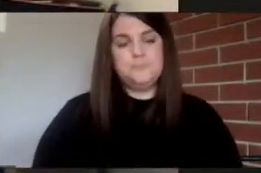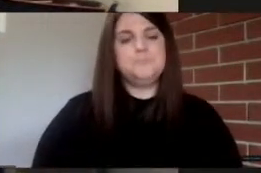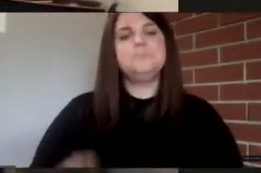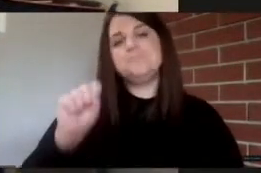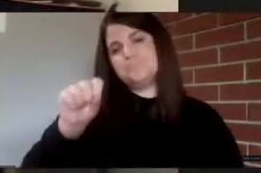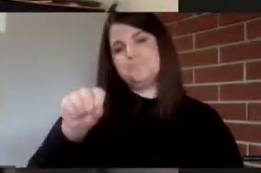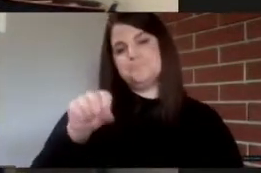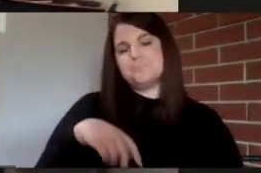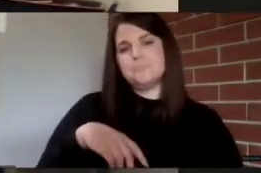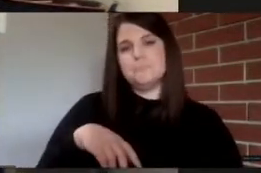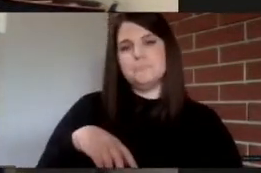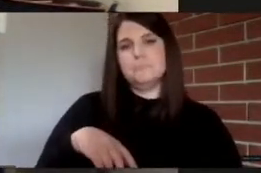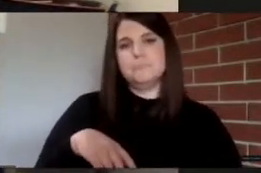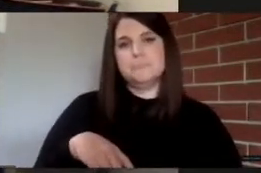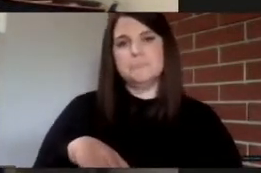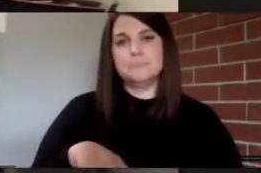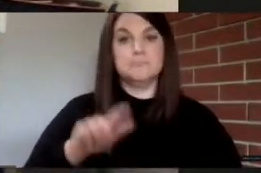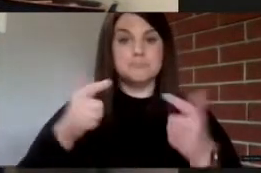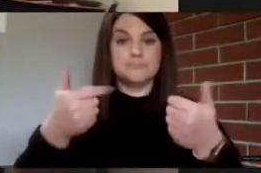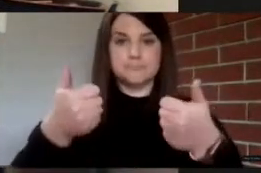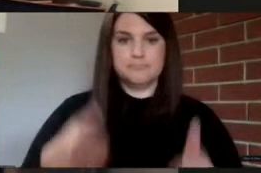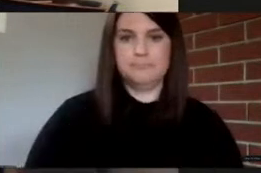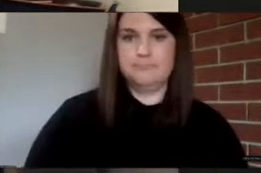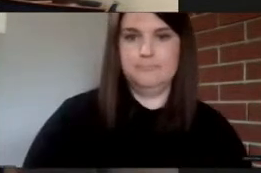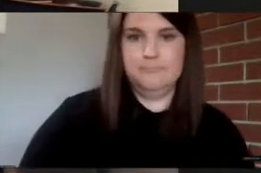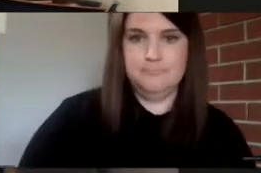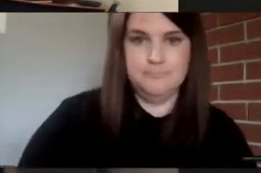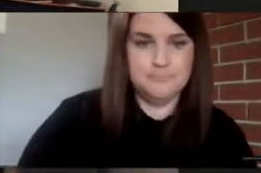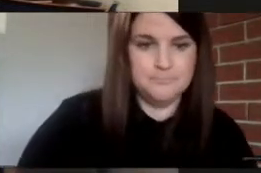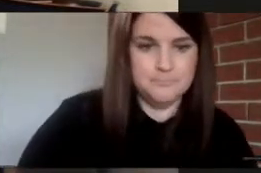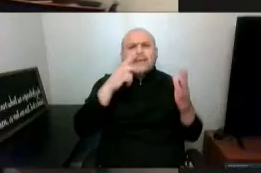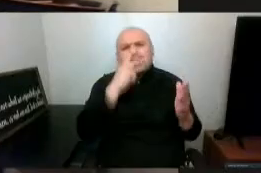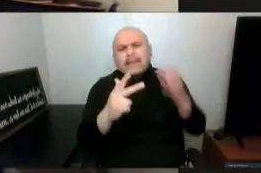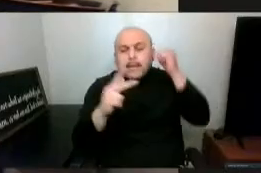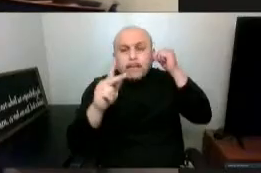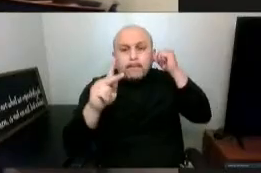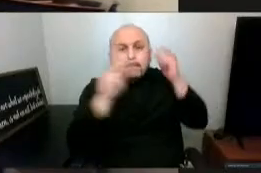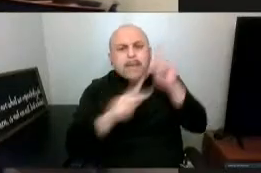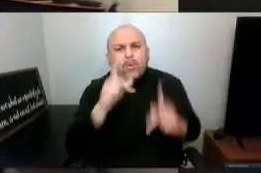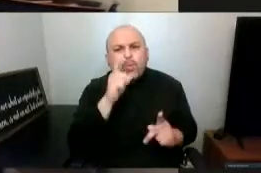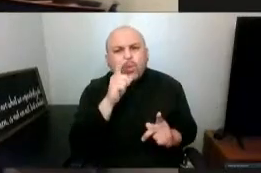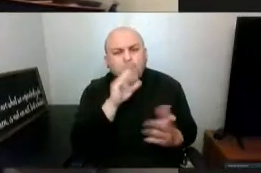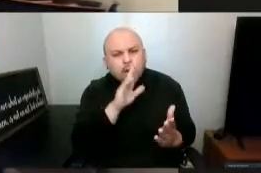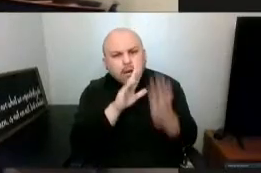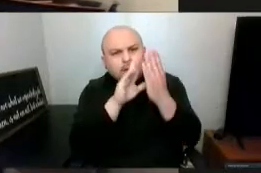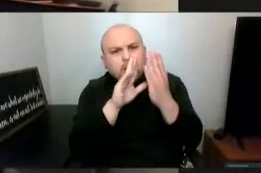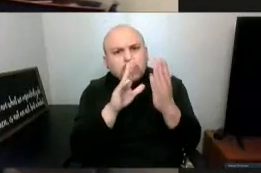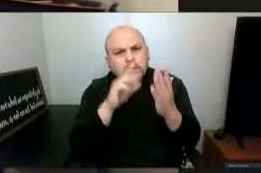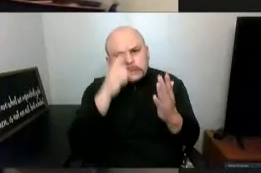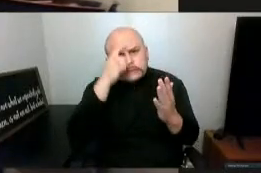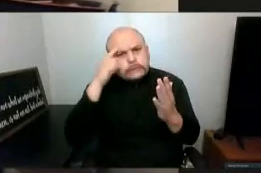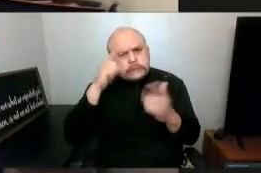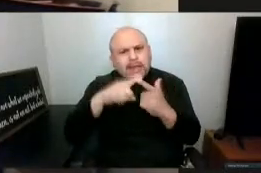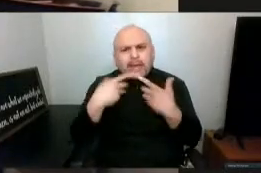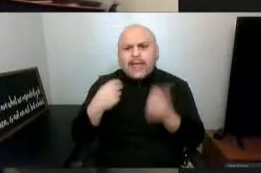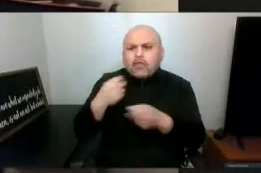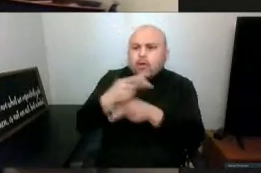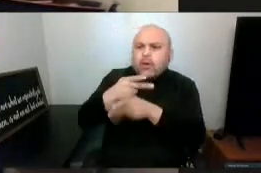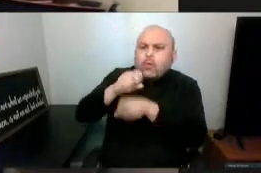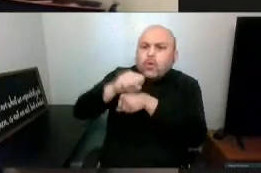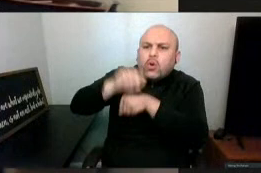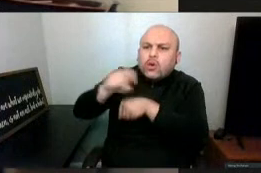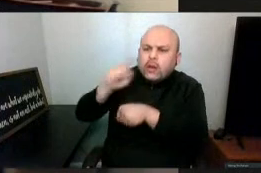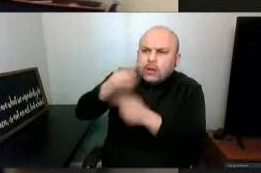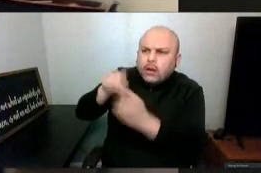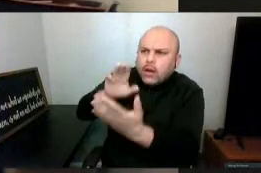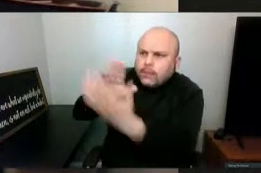It just seemed that people that have faced the kind of trauma that our healthcare workforce have faced will only share with